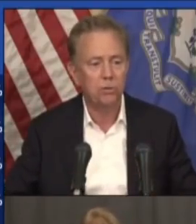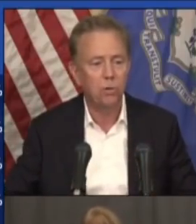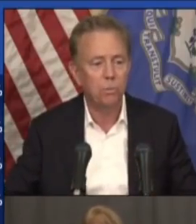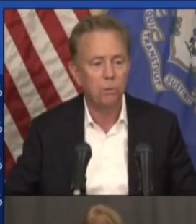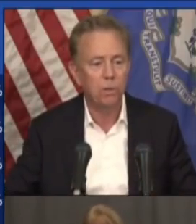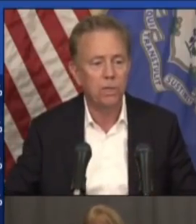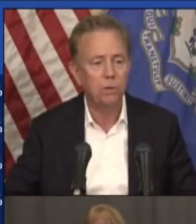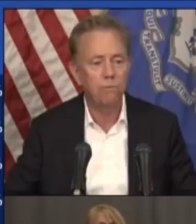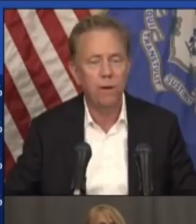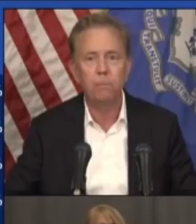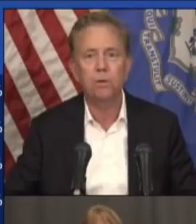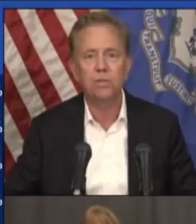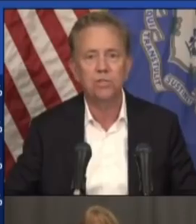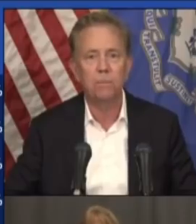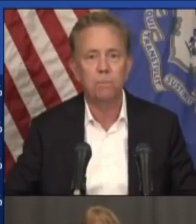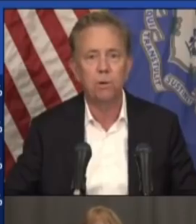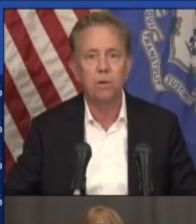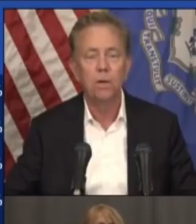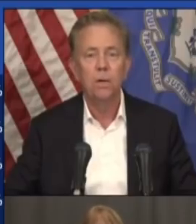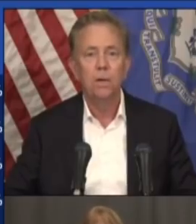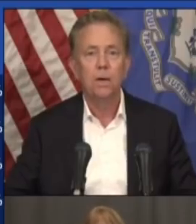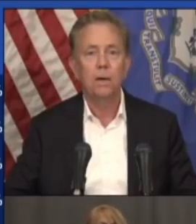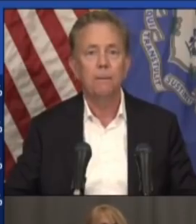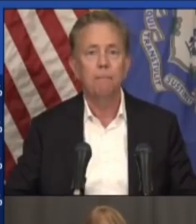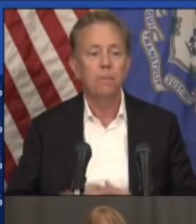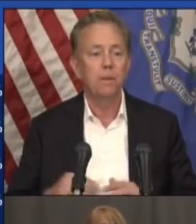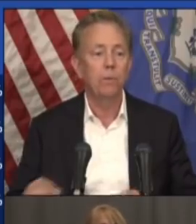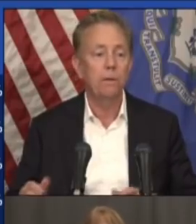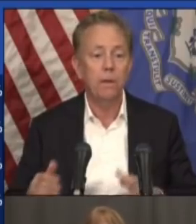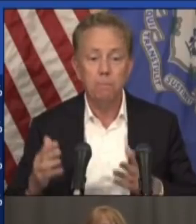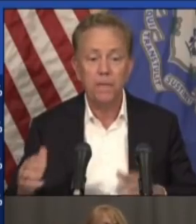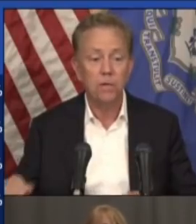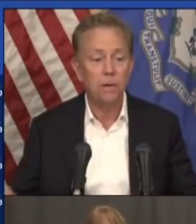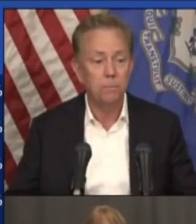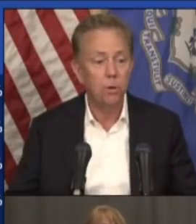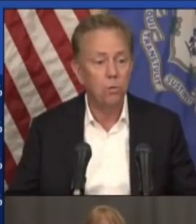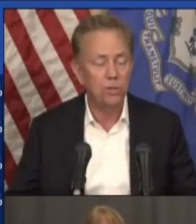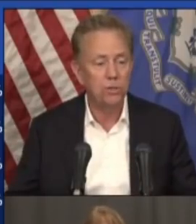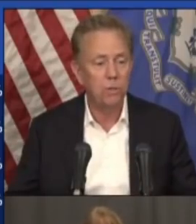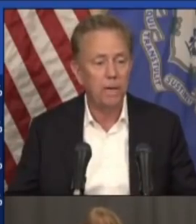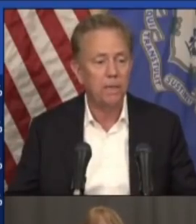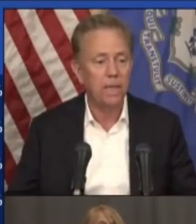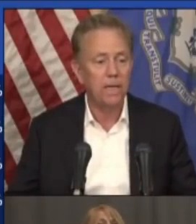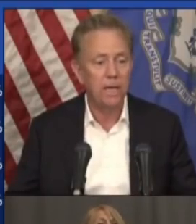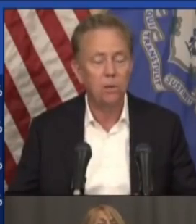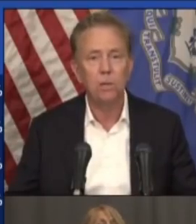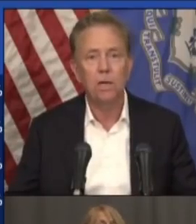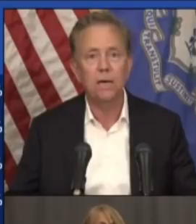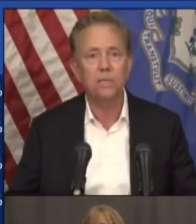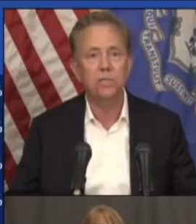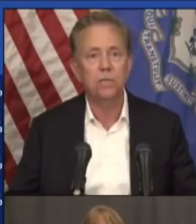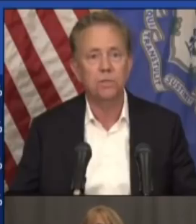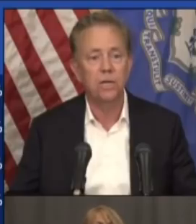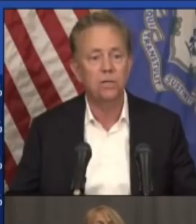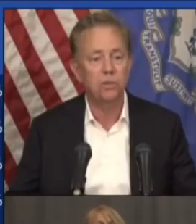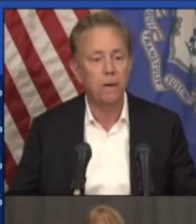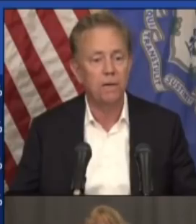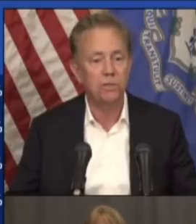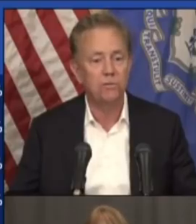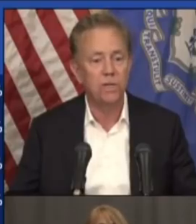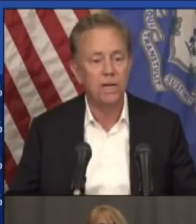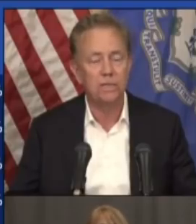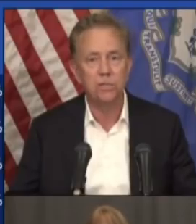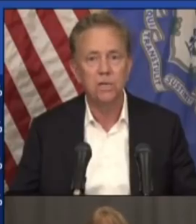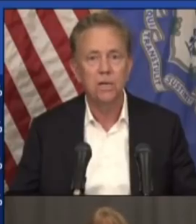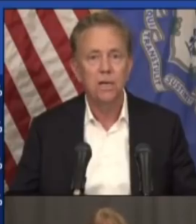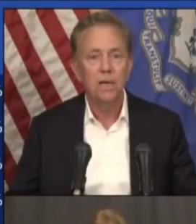up in October, really November, December. It picked up, no question about it. That yellow line is the percentage of